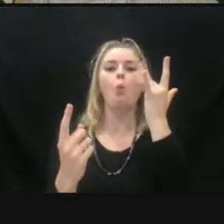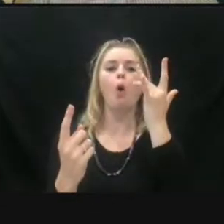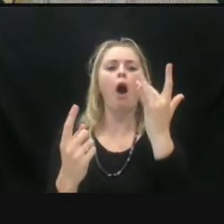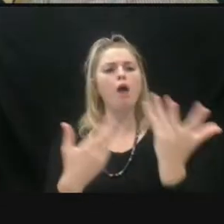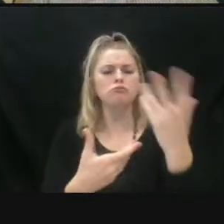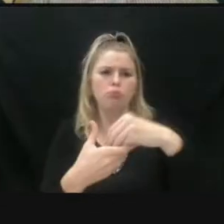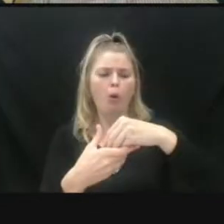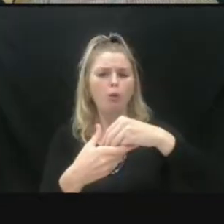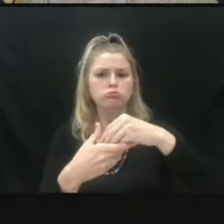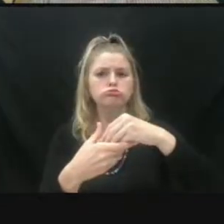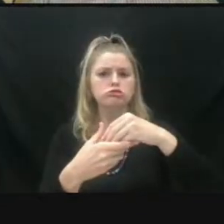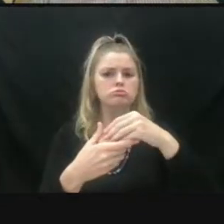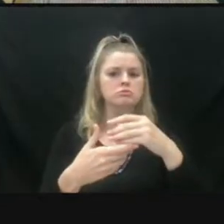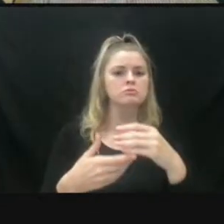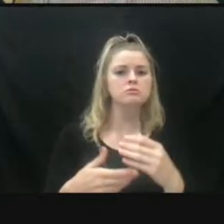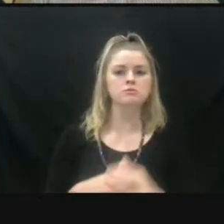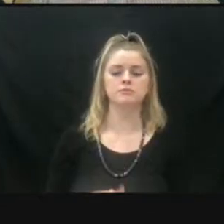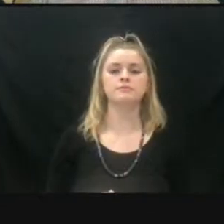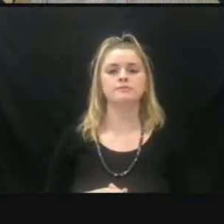participate.